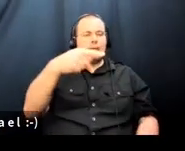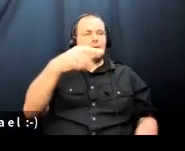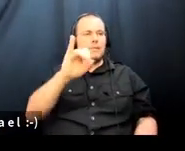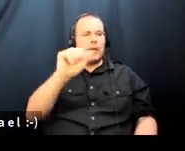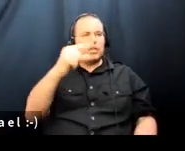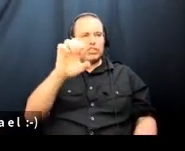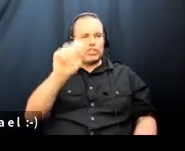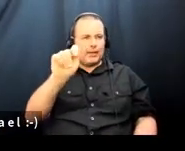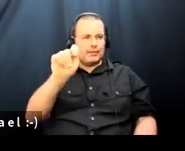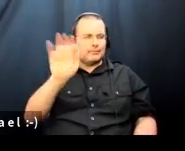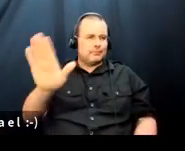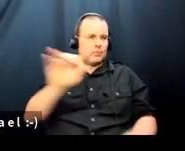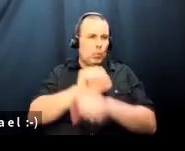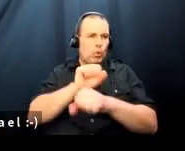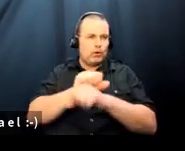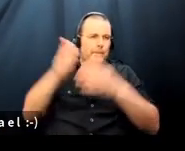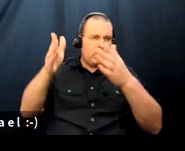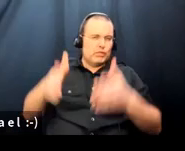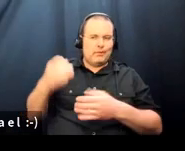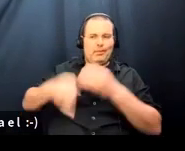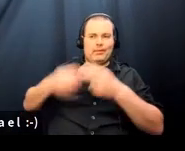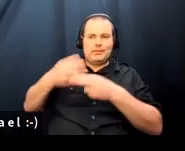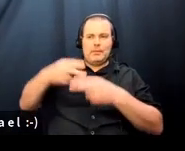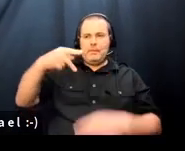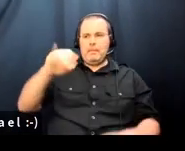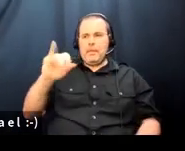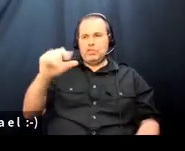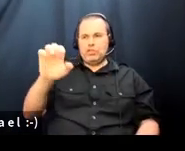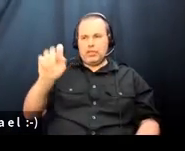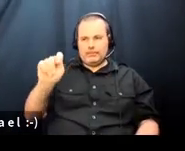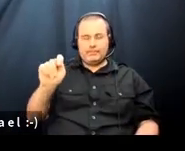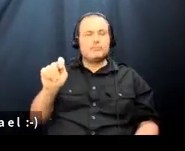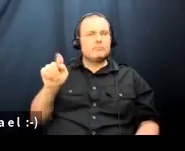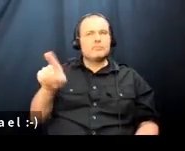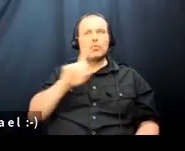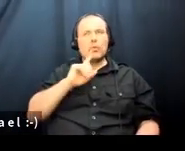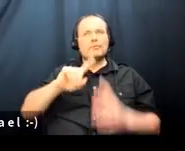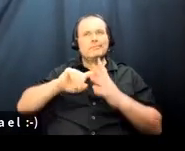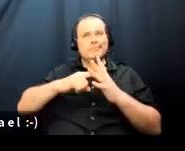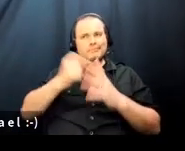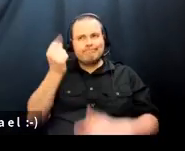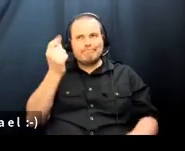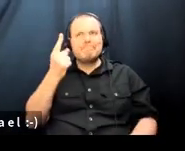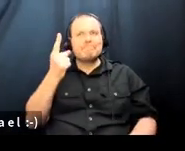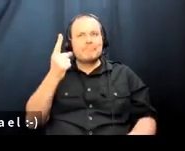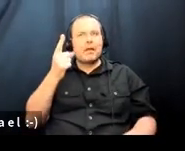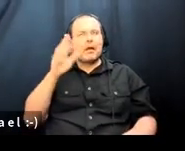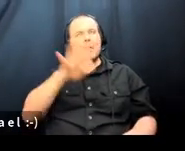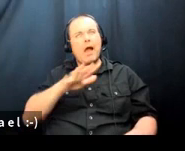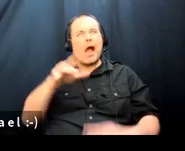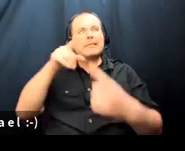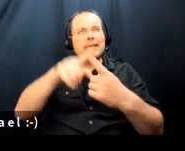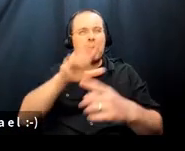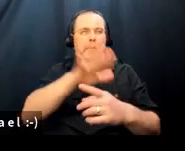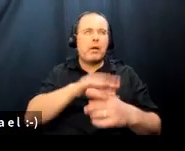Piaget really began to understand that up until around age 12 to 14, you can't really